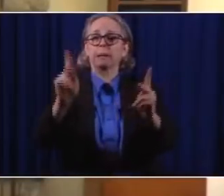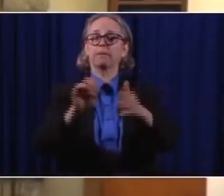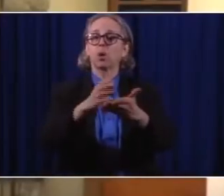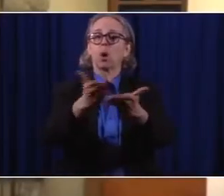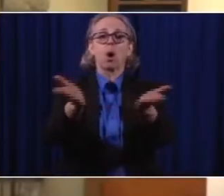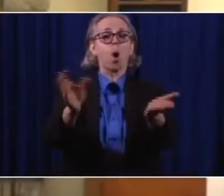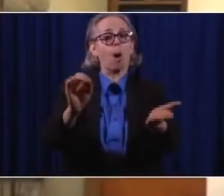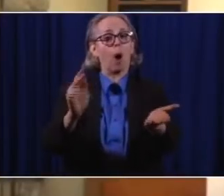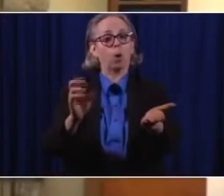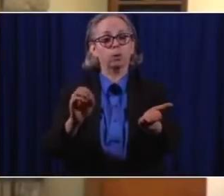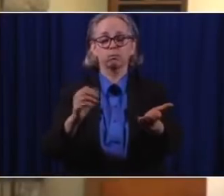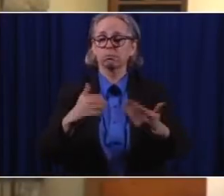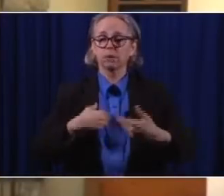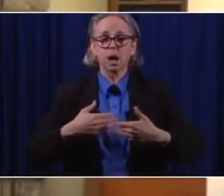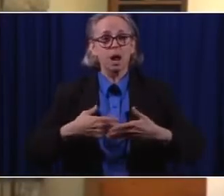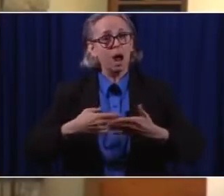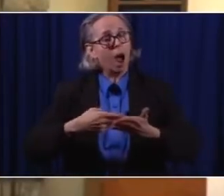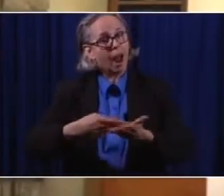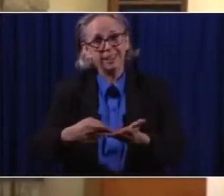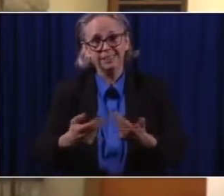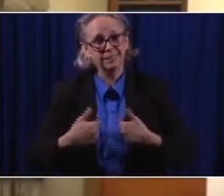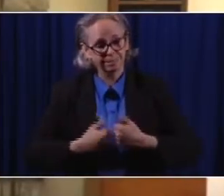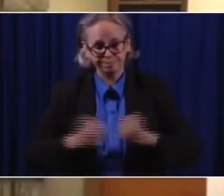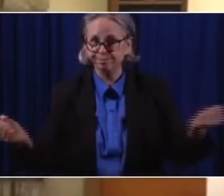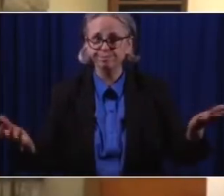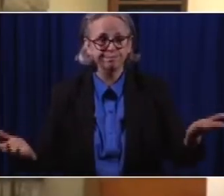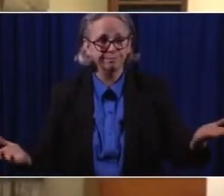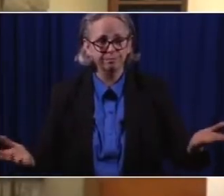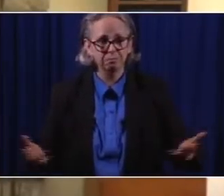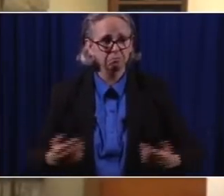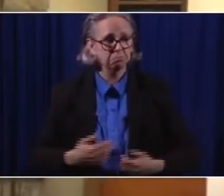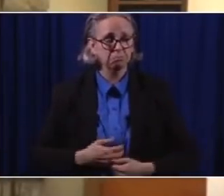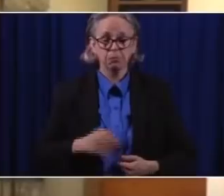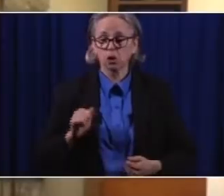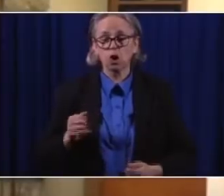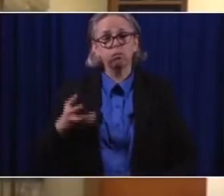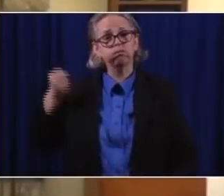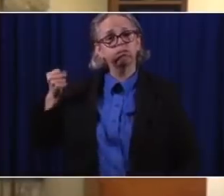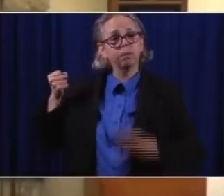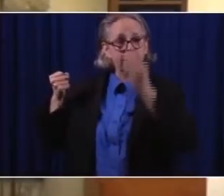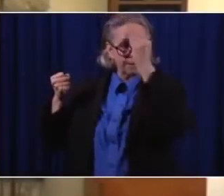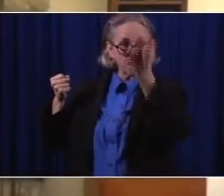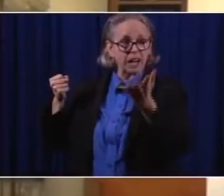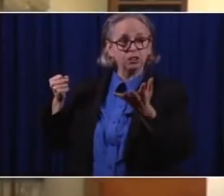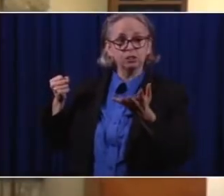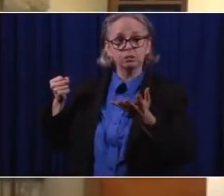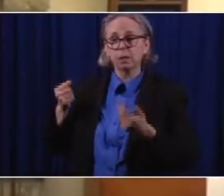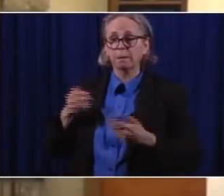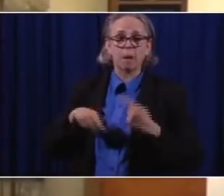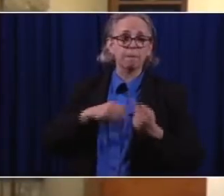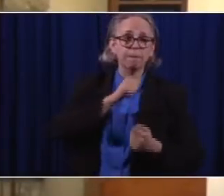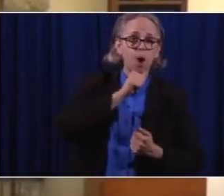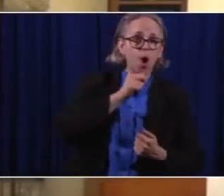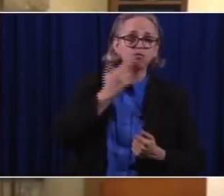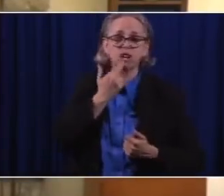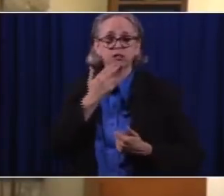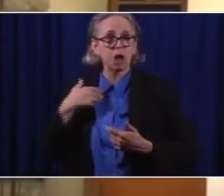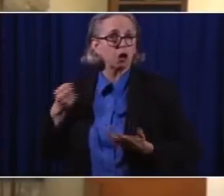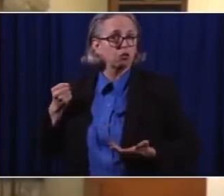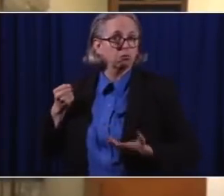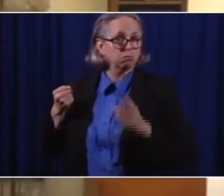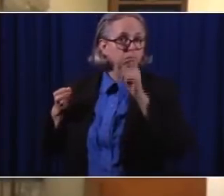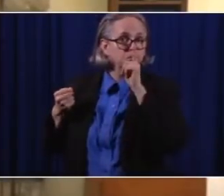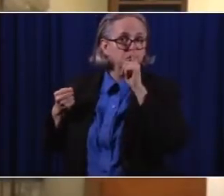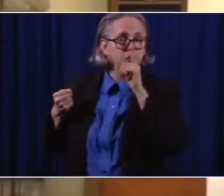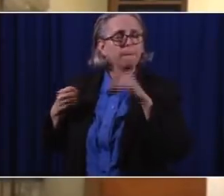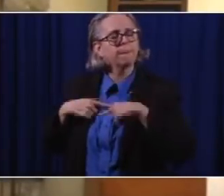have not referenced bars last night or restaurants, but I wanted to just set it out before the